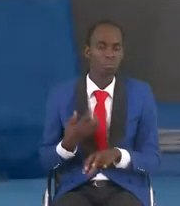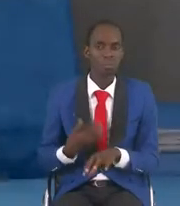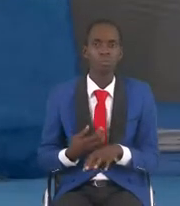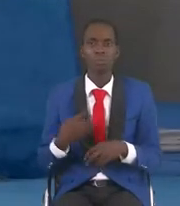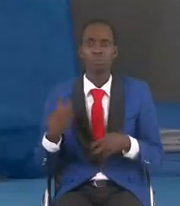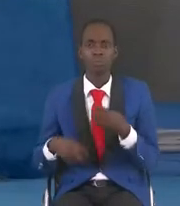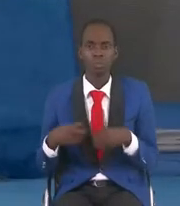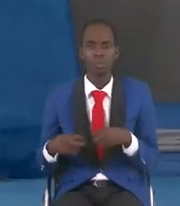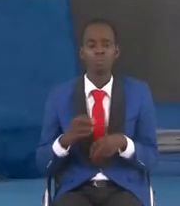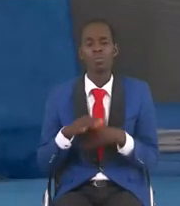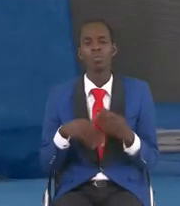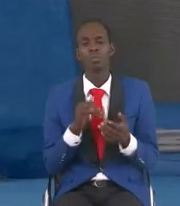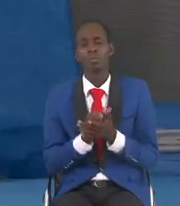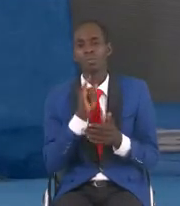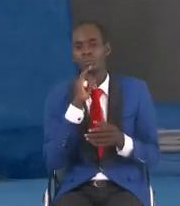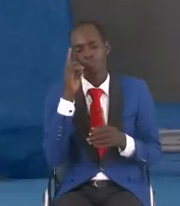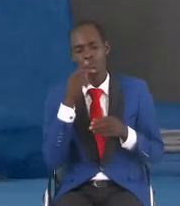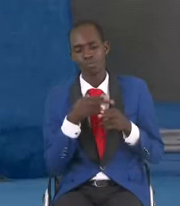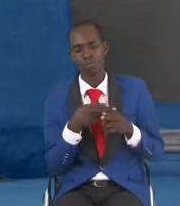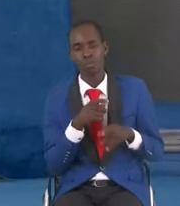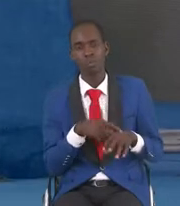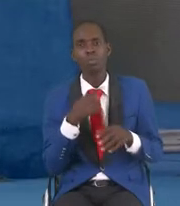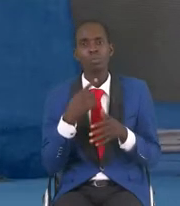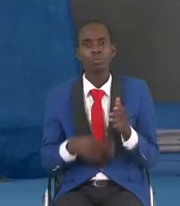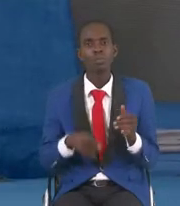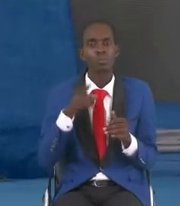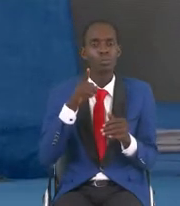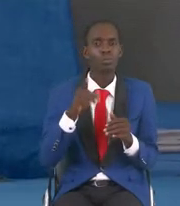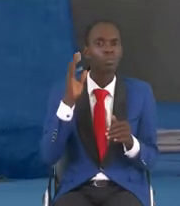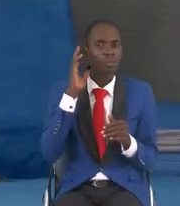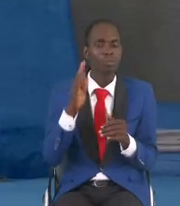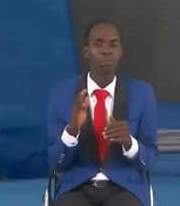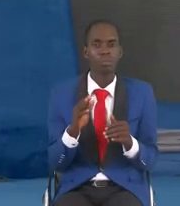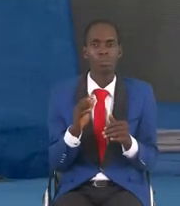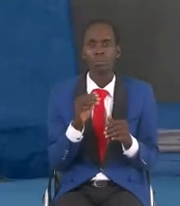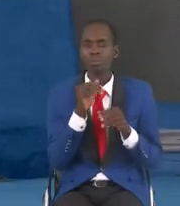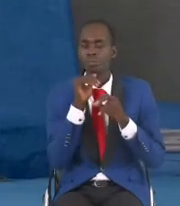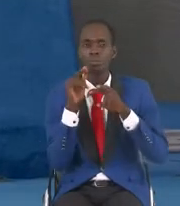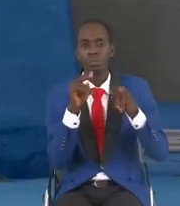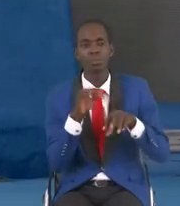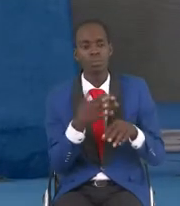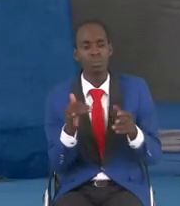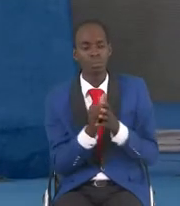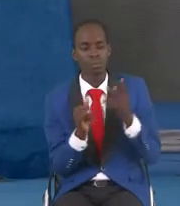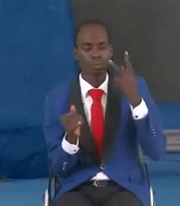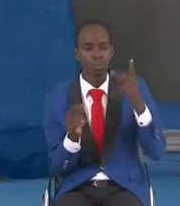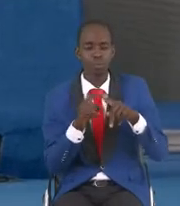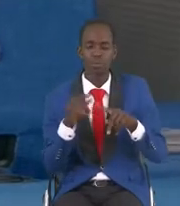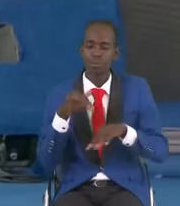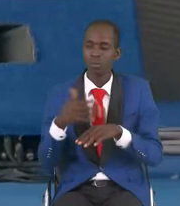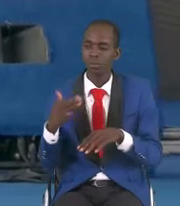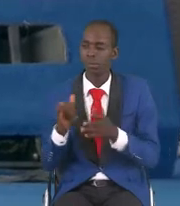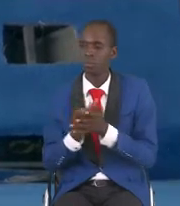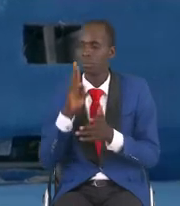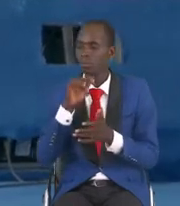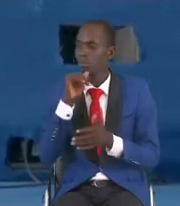is temporary. What we look not at things that are seen, but at the things which are not seen. For the things which